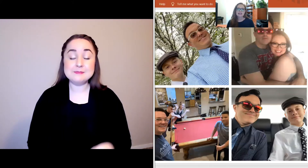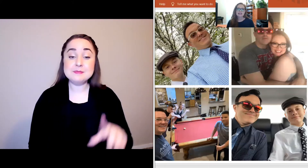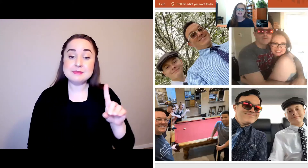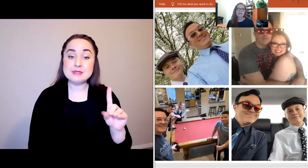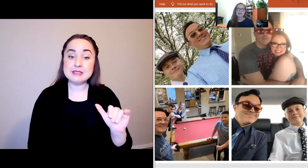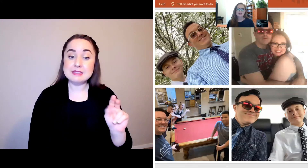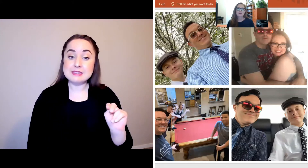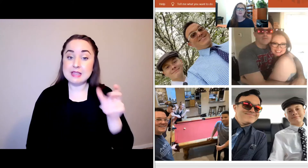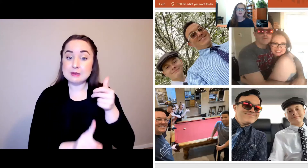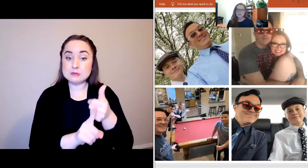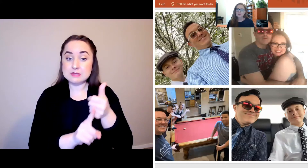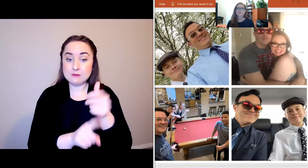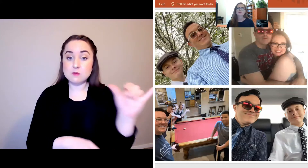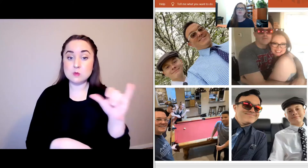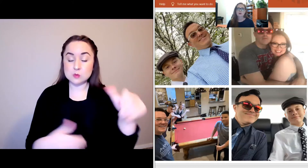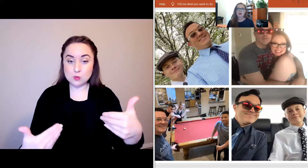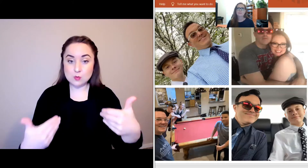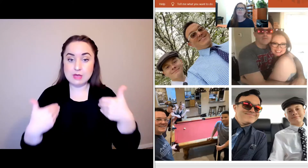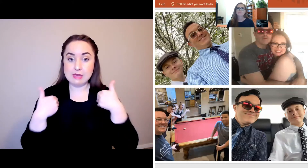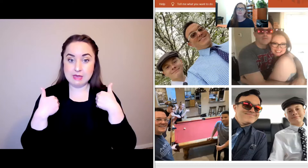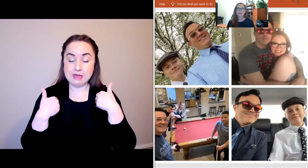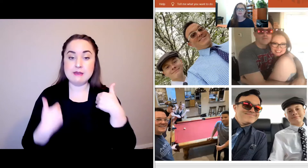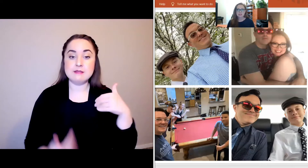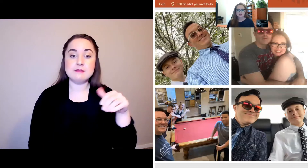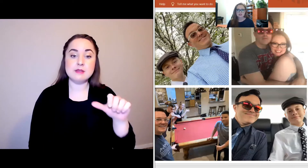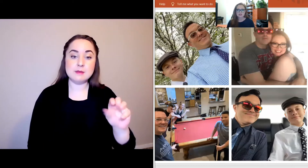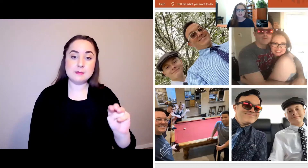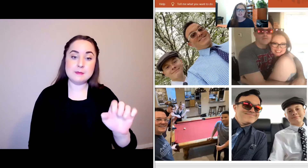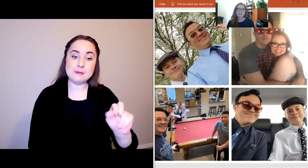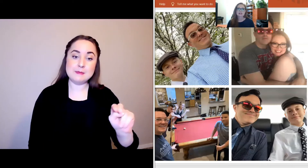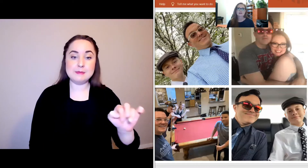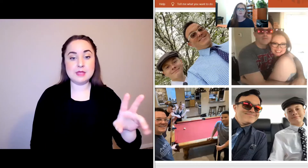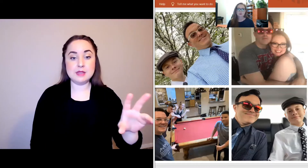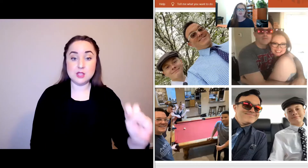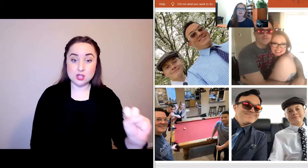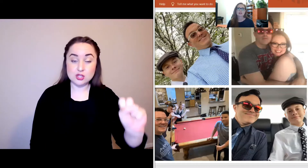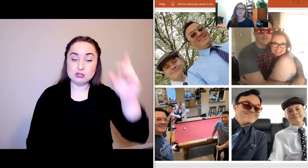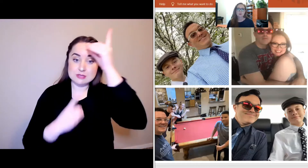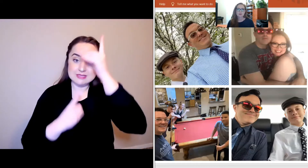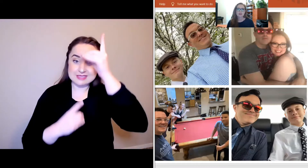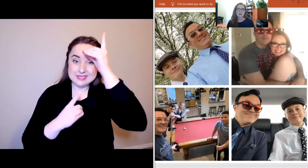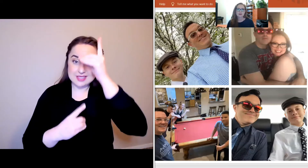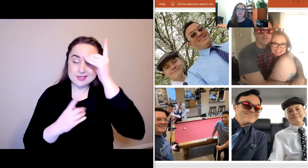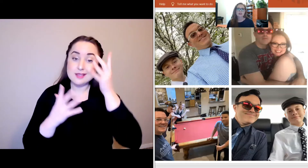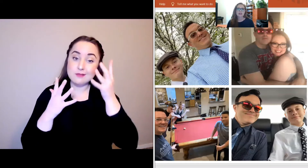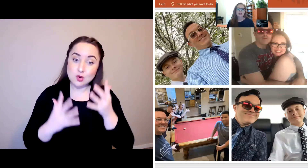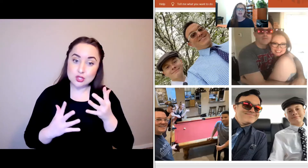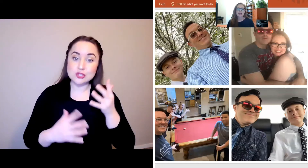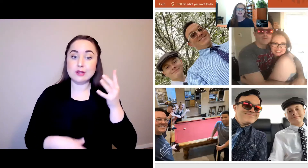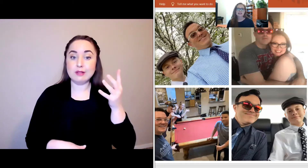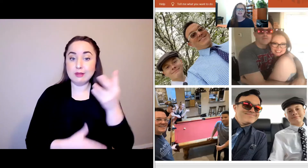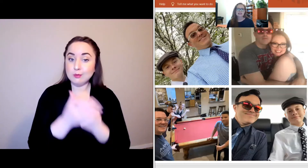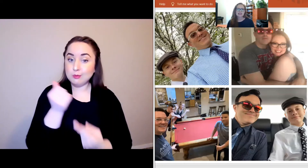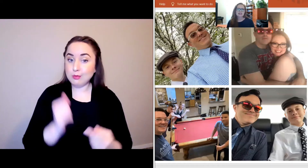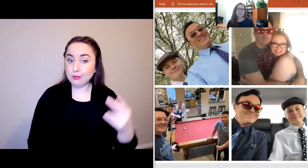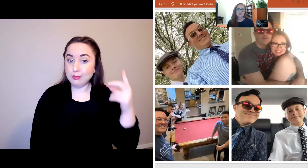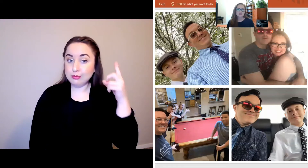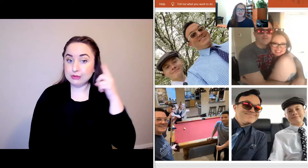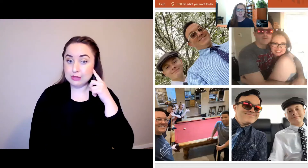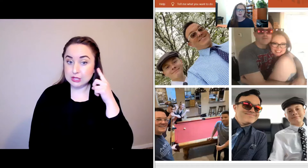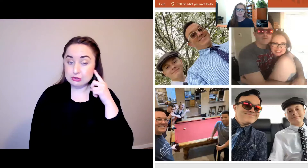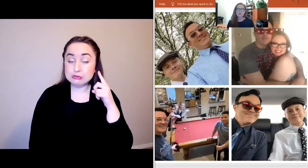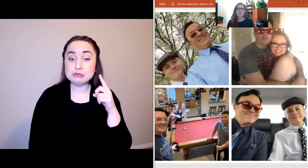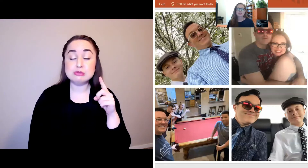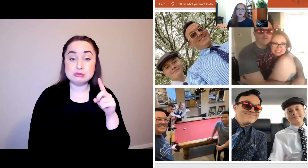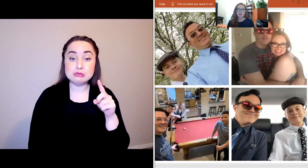is also suffers from Meniere's disease, unfortunately, in both ears. And he's he's losing